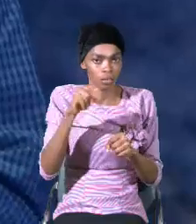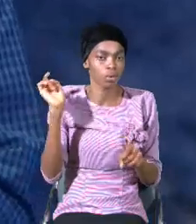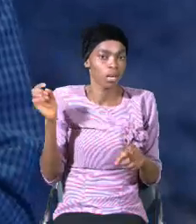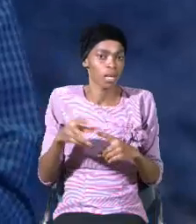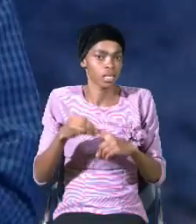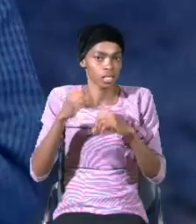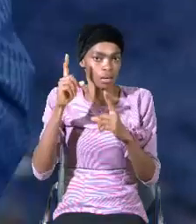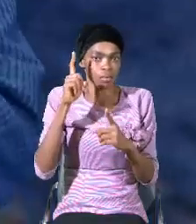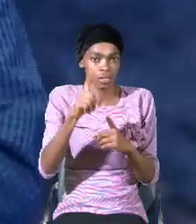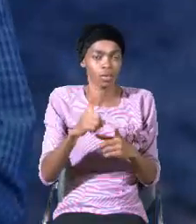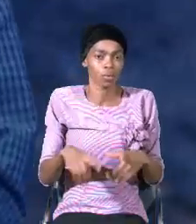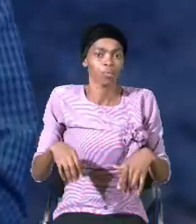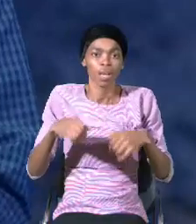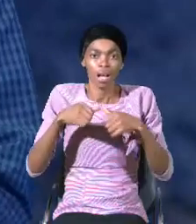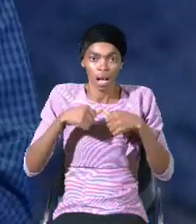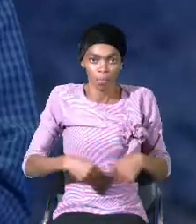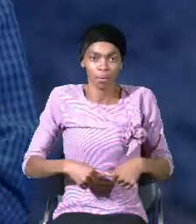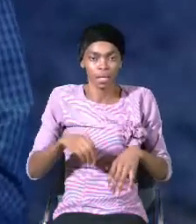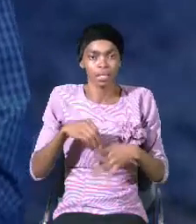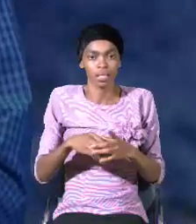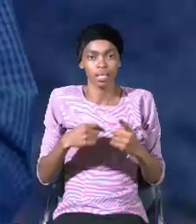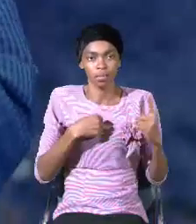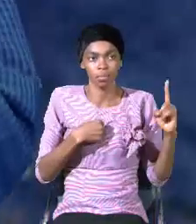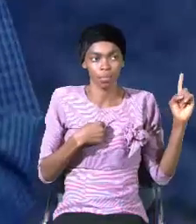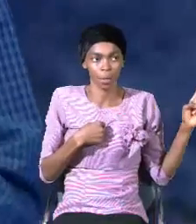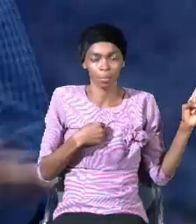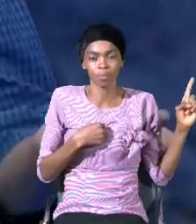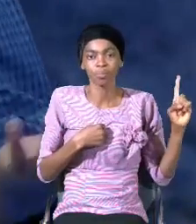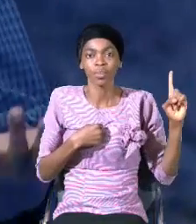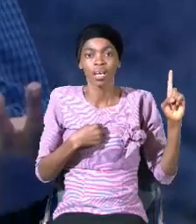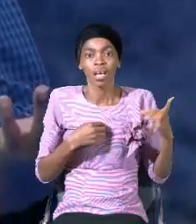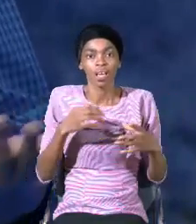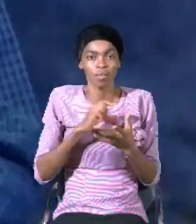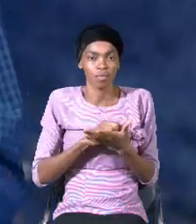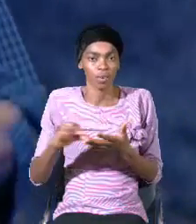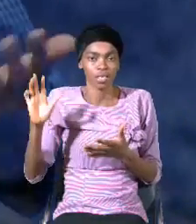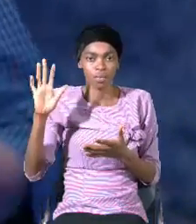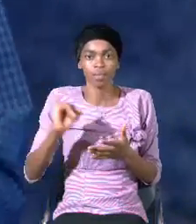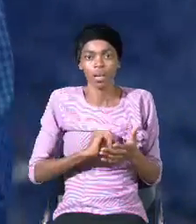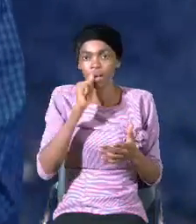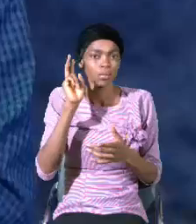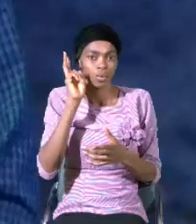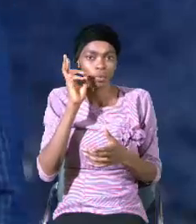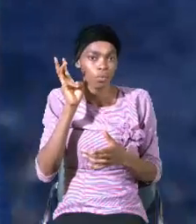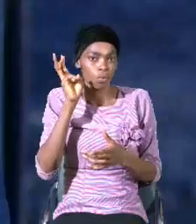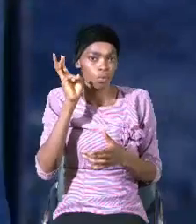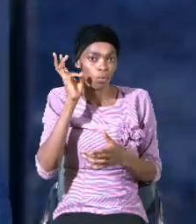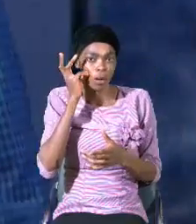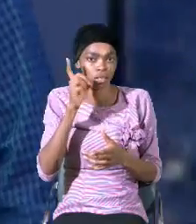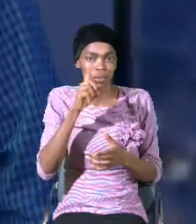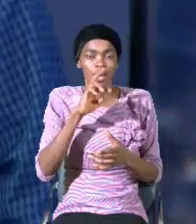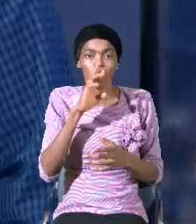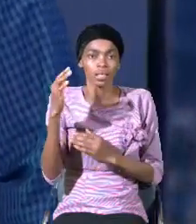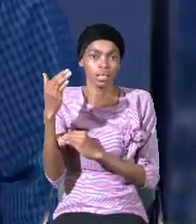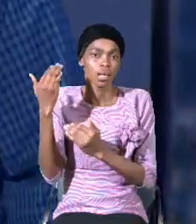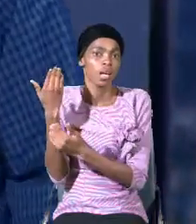in me. Look at verse 5. It says in verse 5, I'm the vine and ye are the branches. He